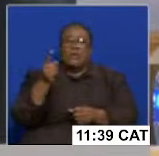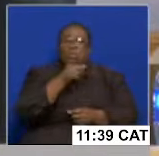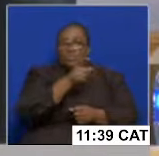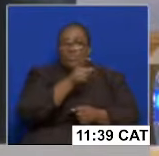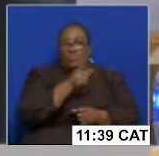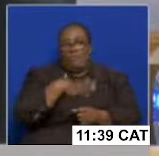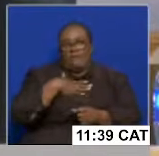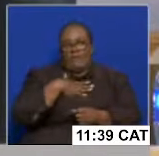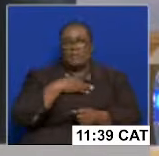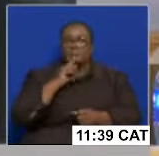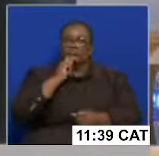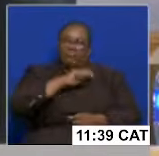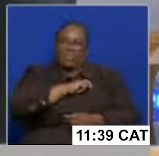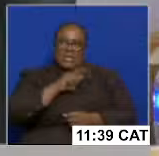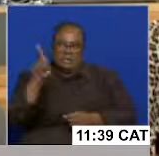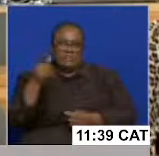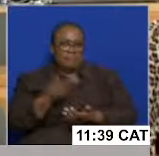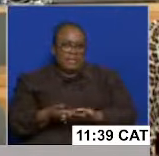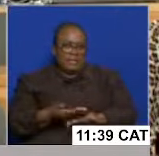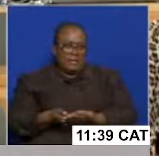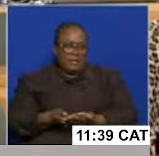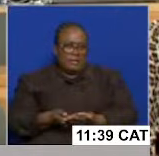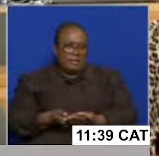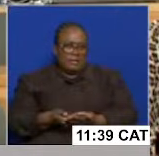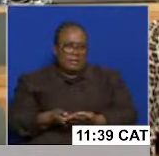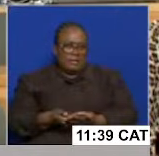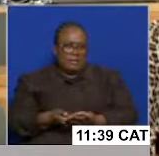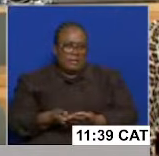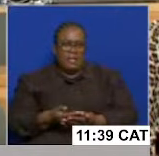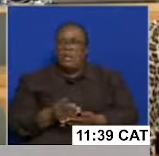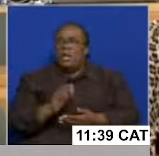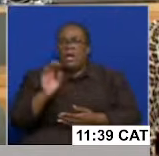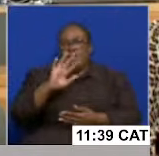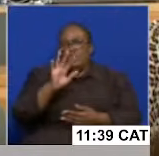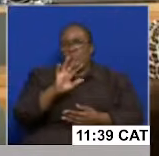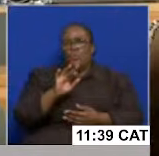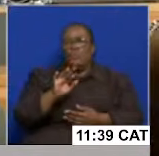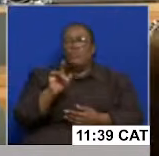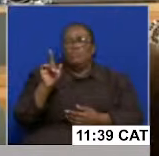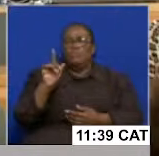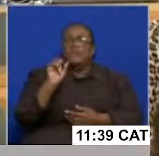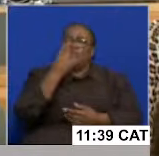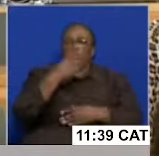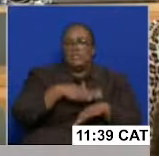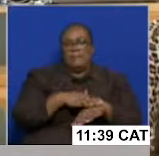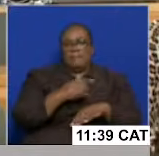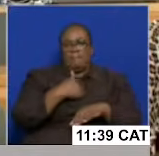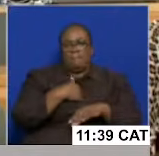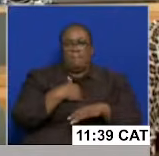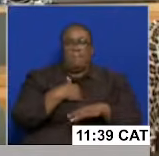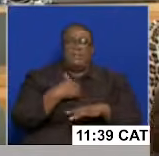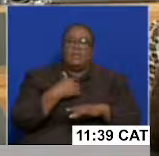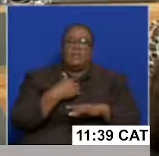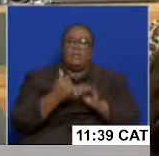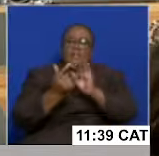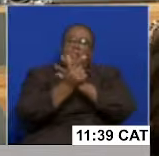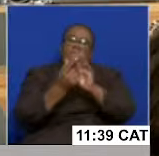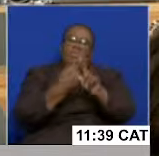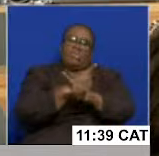No, it was the first attempt I did this. I did this information with